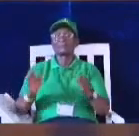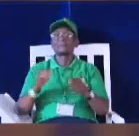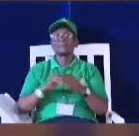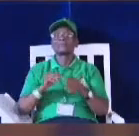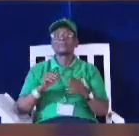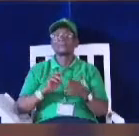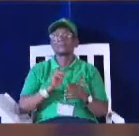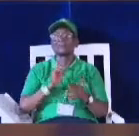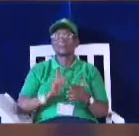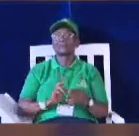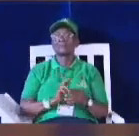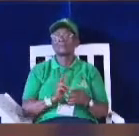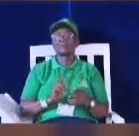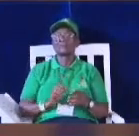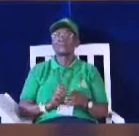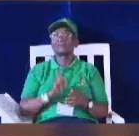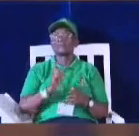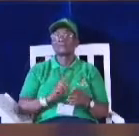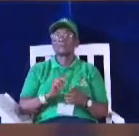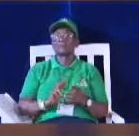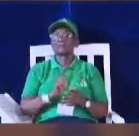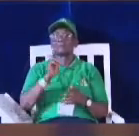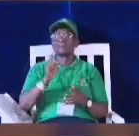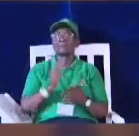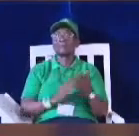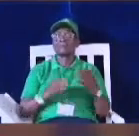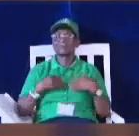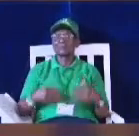And somebody came and saw me.